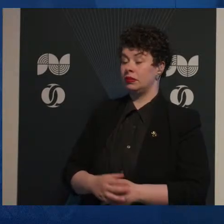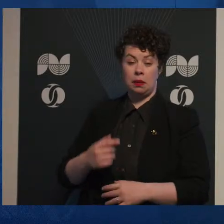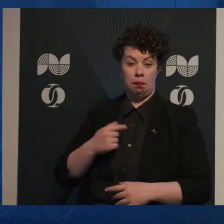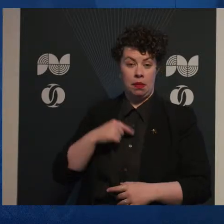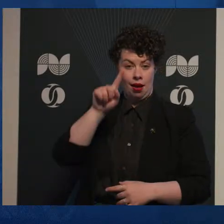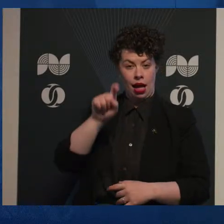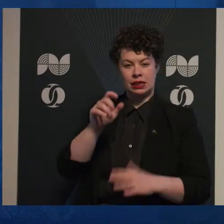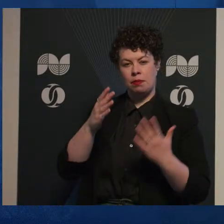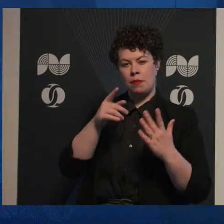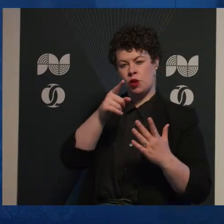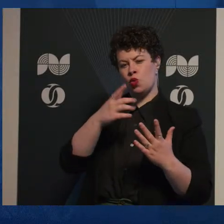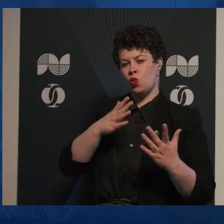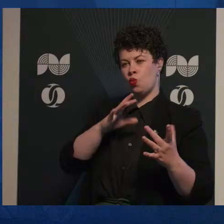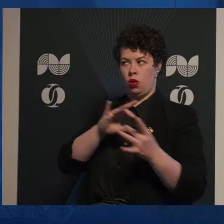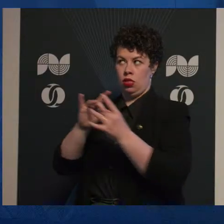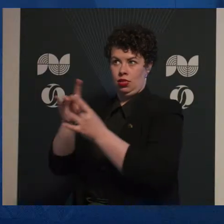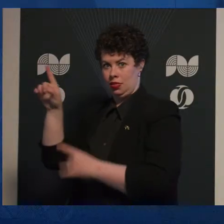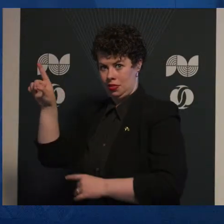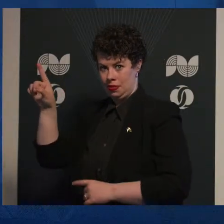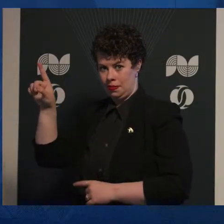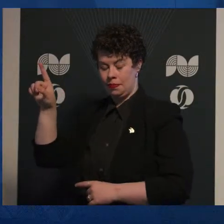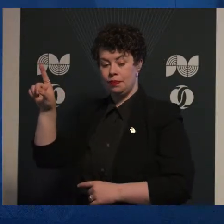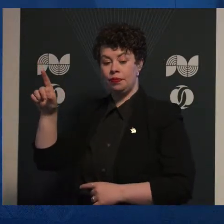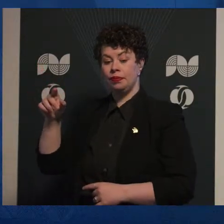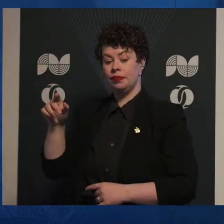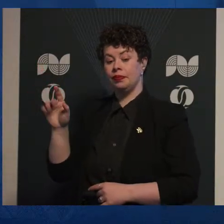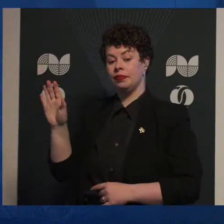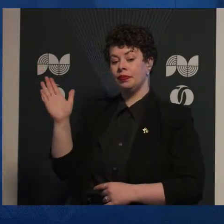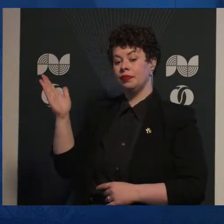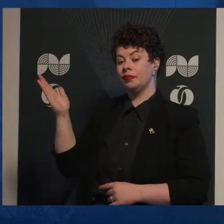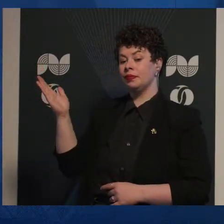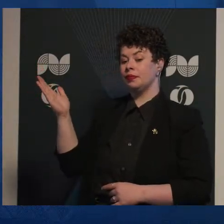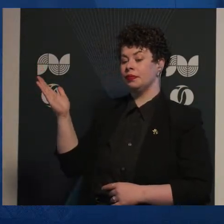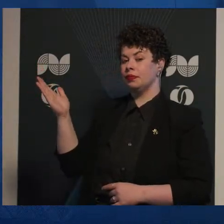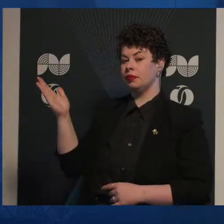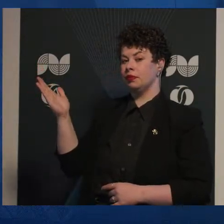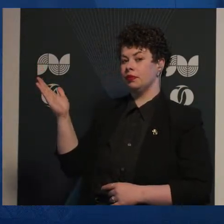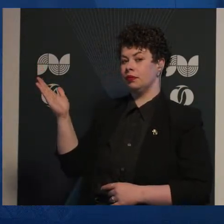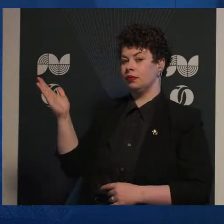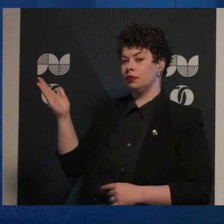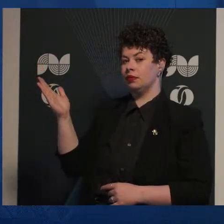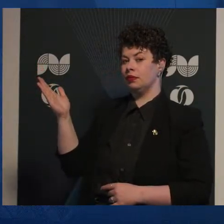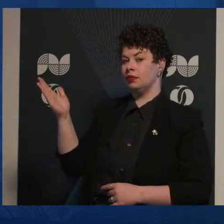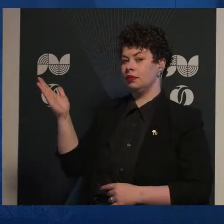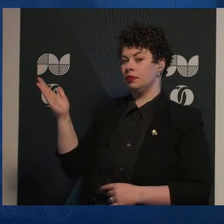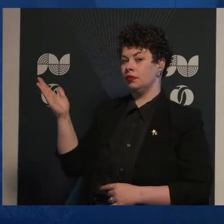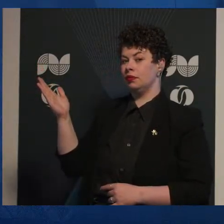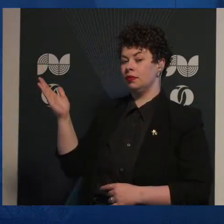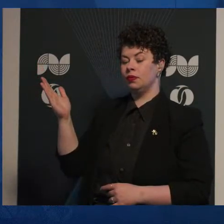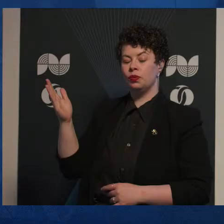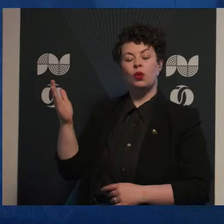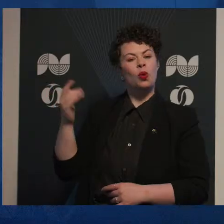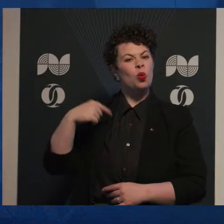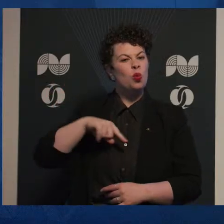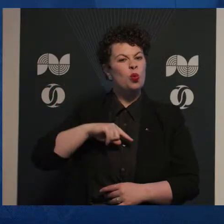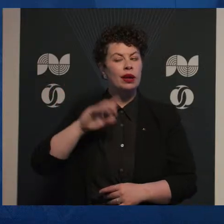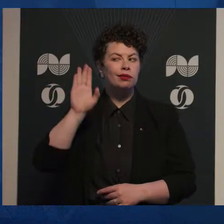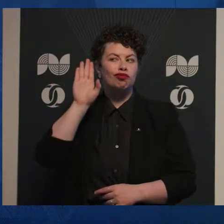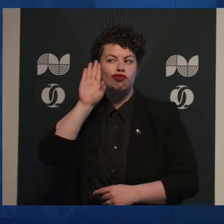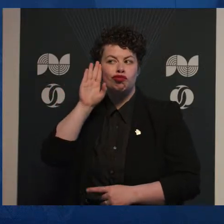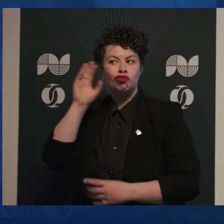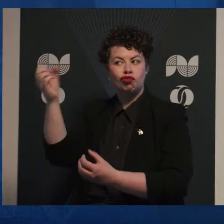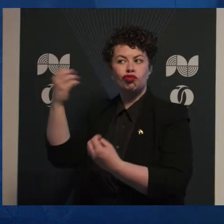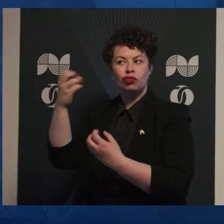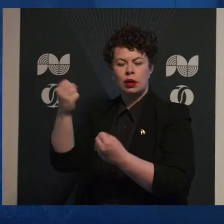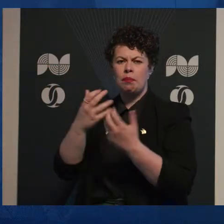question. I mean, I wanted to ask. We've just heard illustrations about this, still committed to the